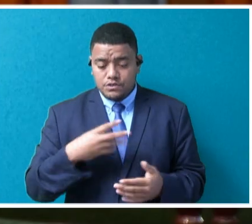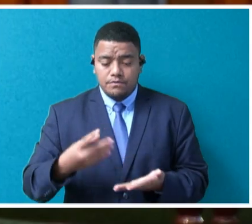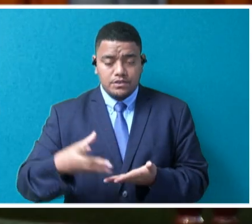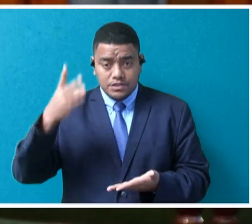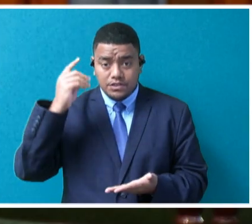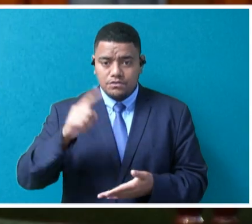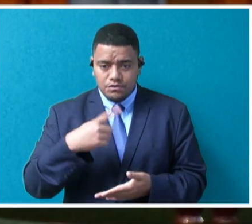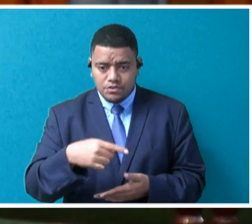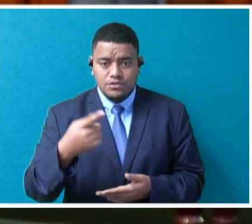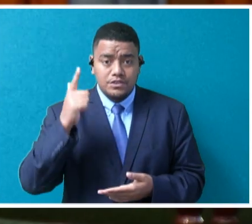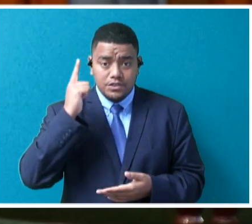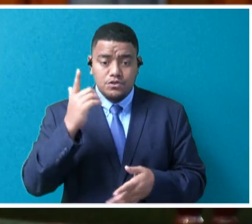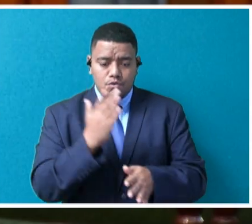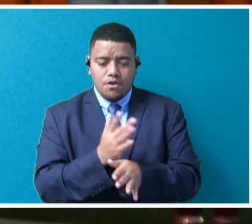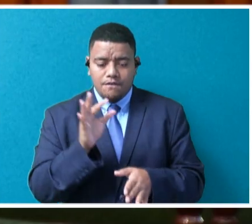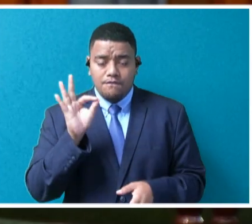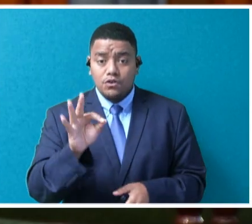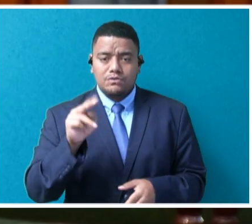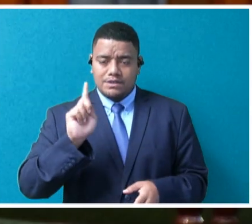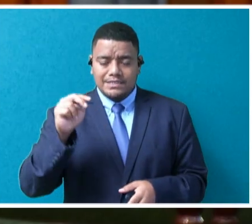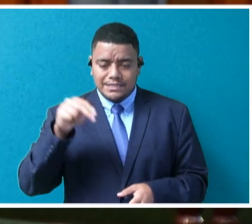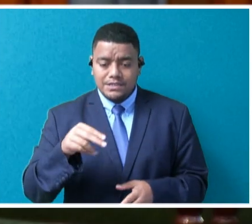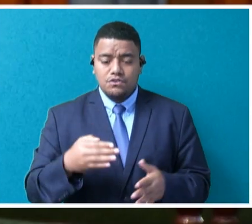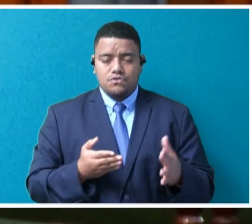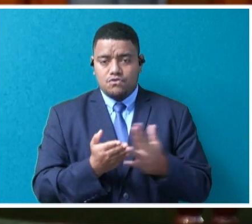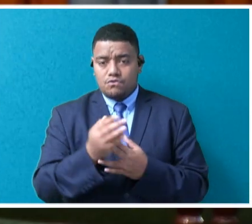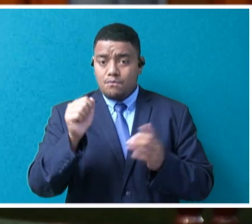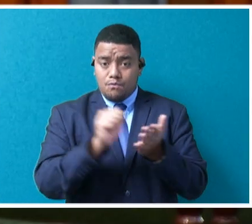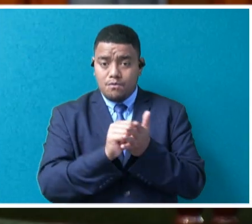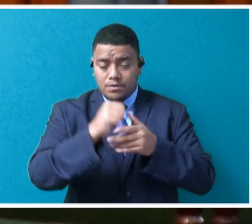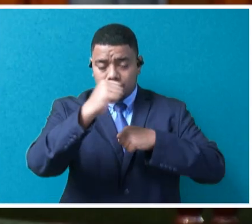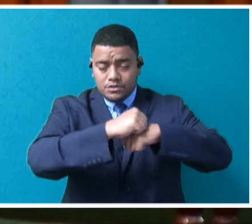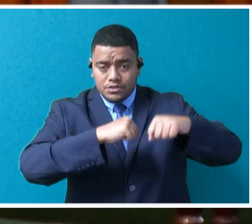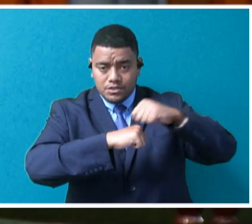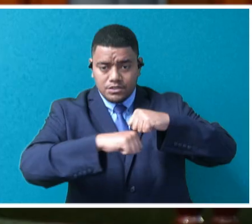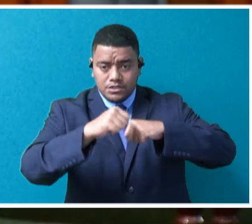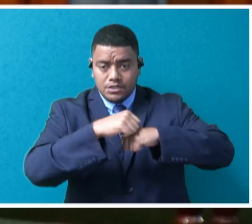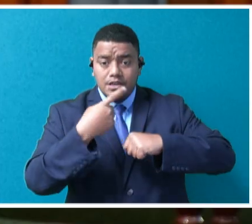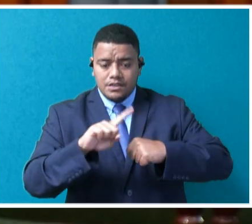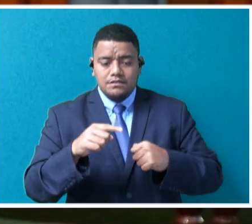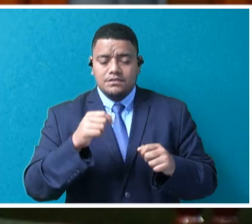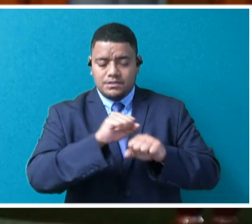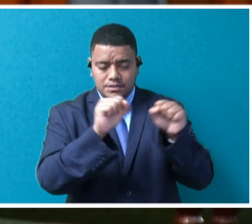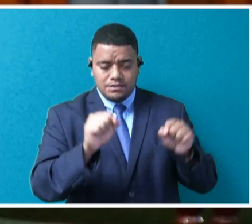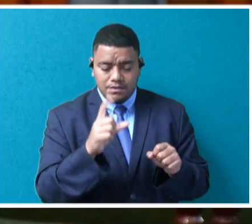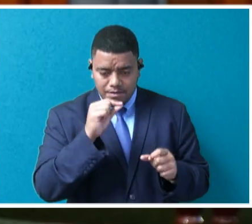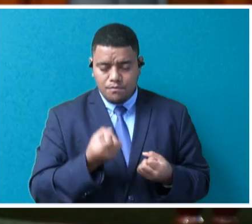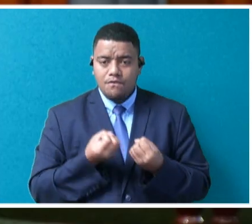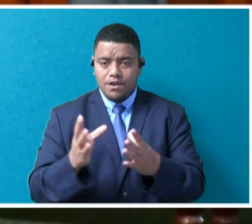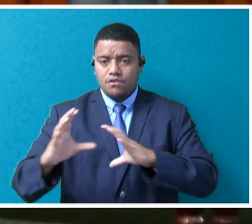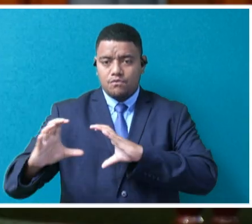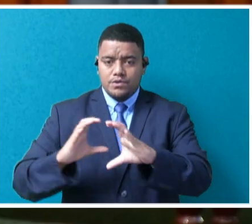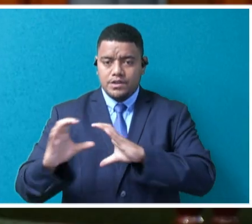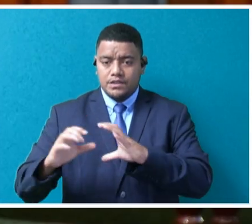address teachers' workforce needs through a structured, consistent, and nationwide system of communication